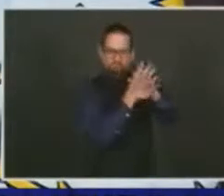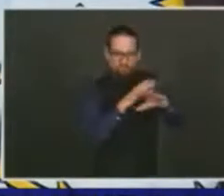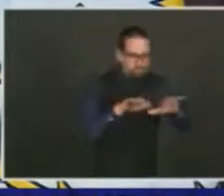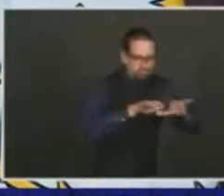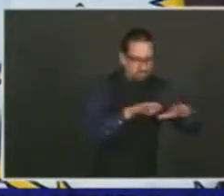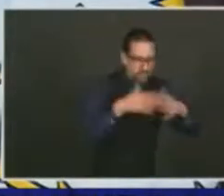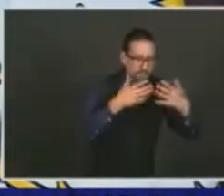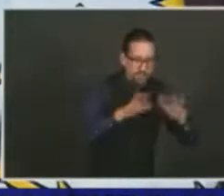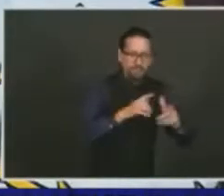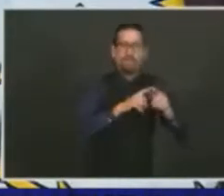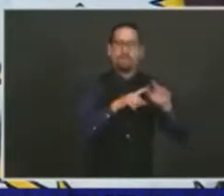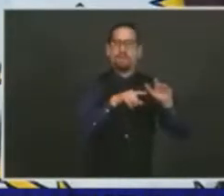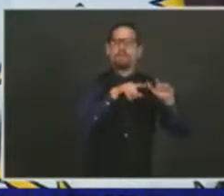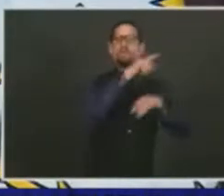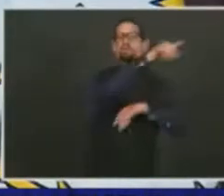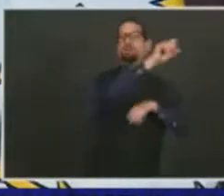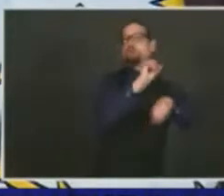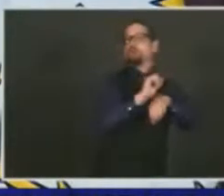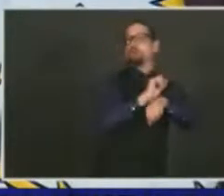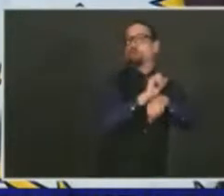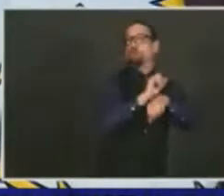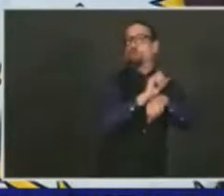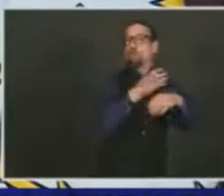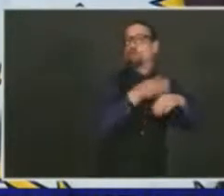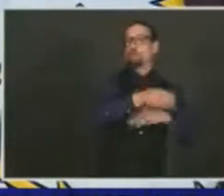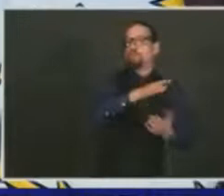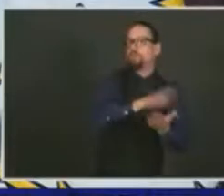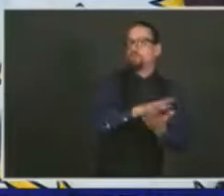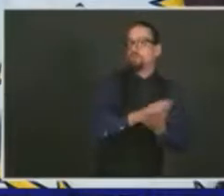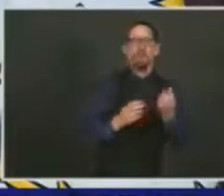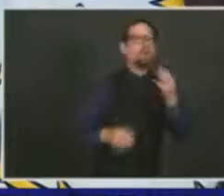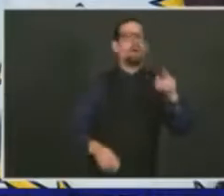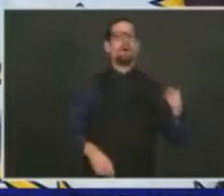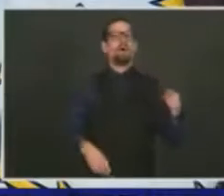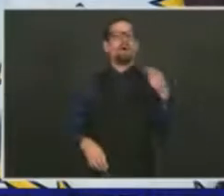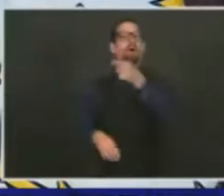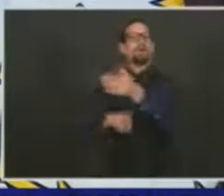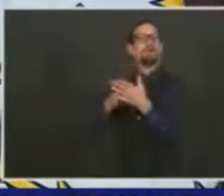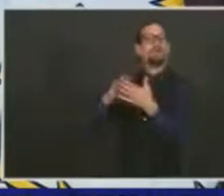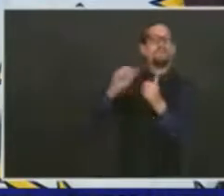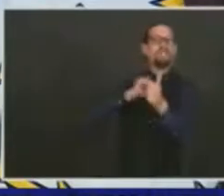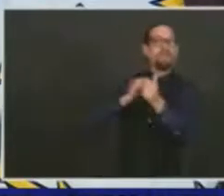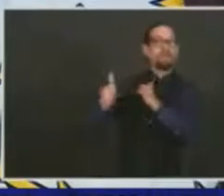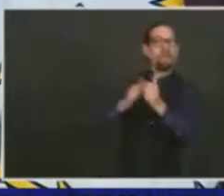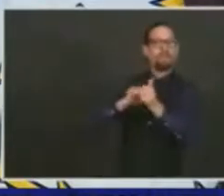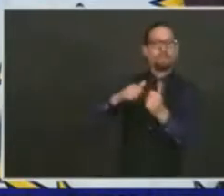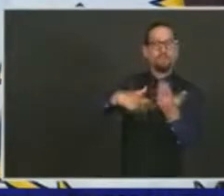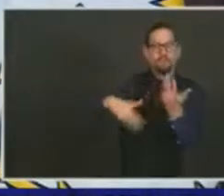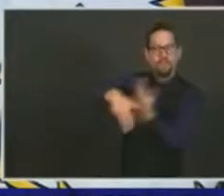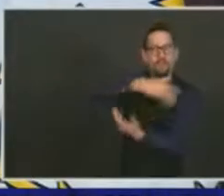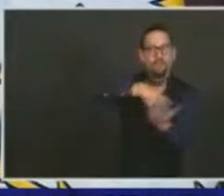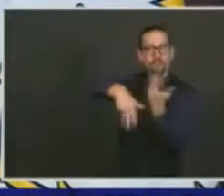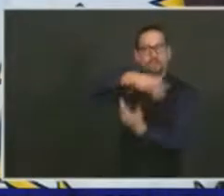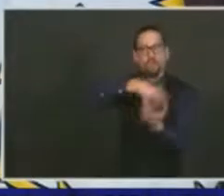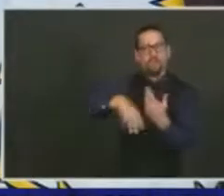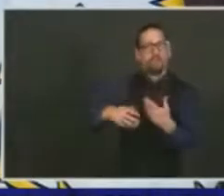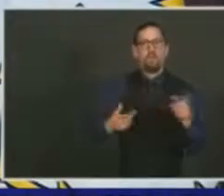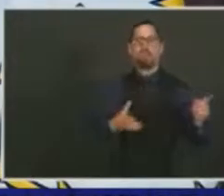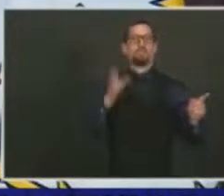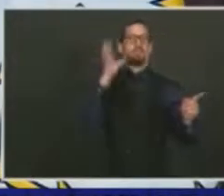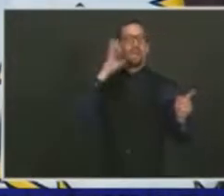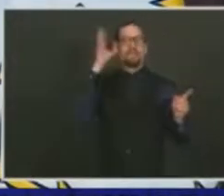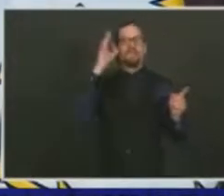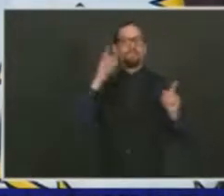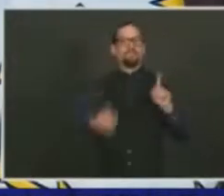sports, they're out and about. Their parents work, their parents are coming home to see them.